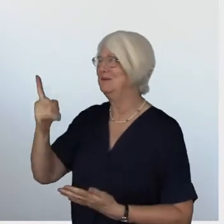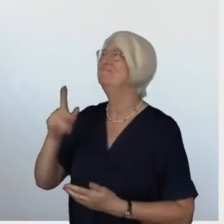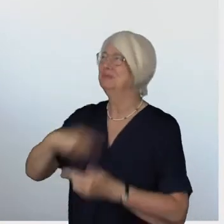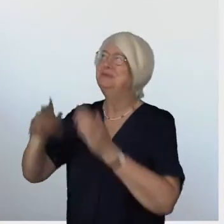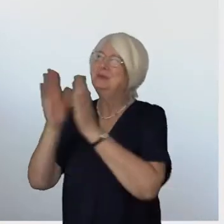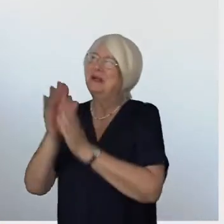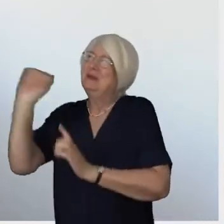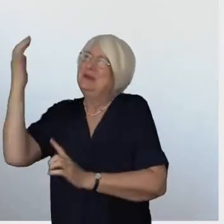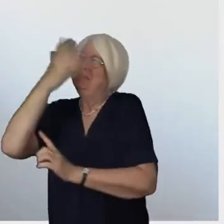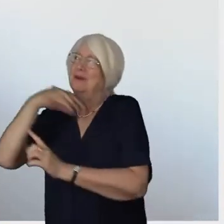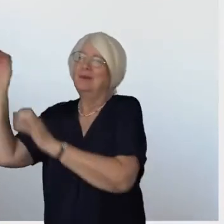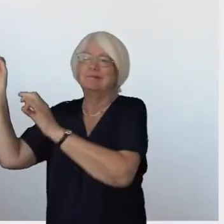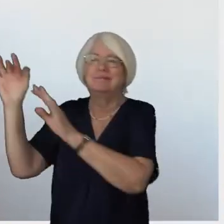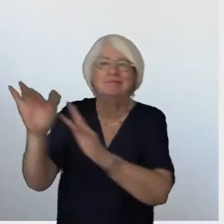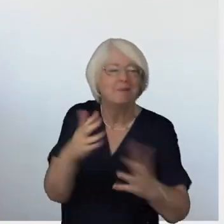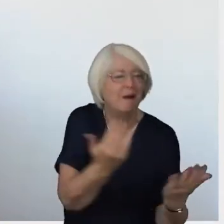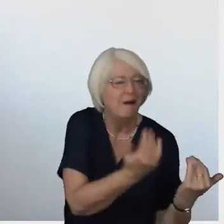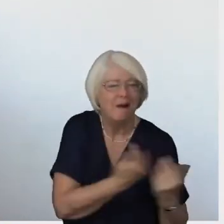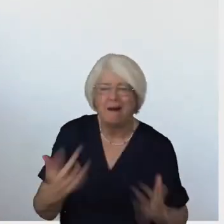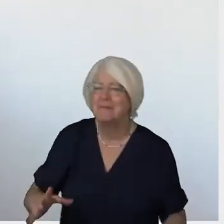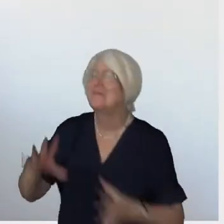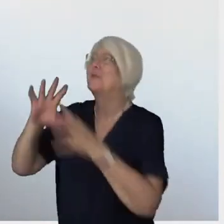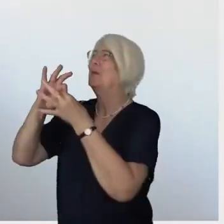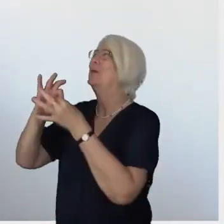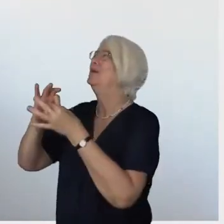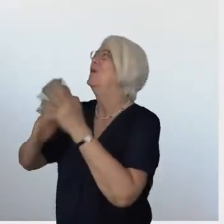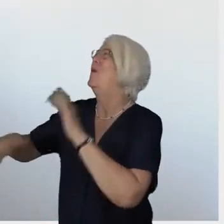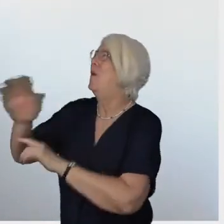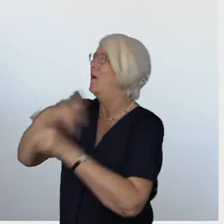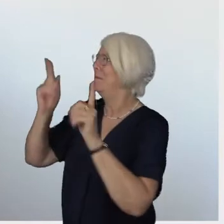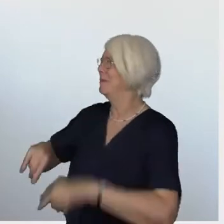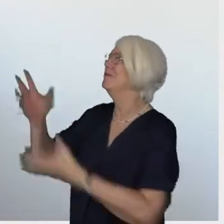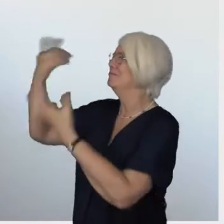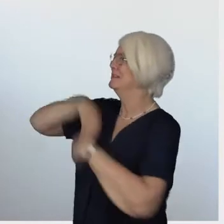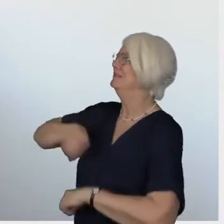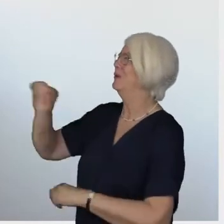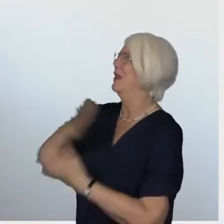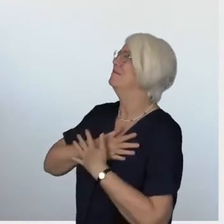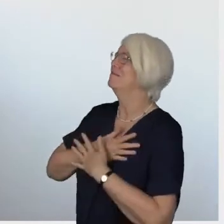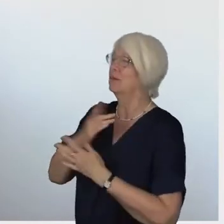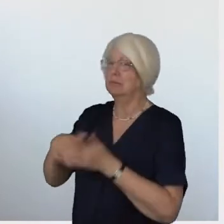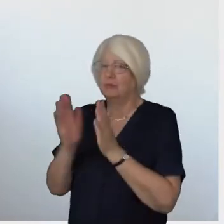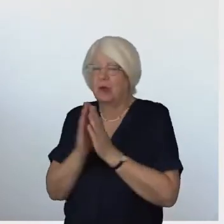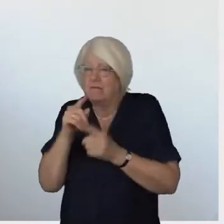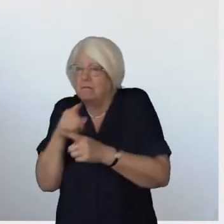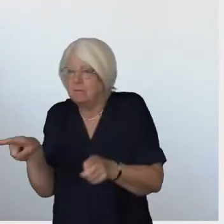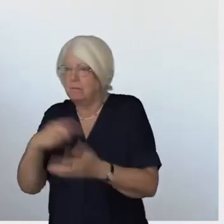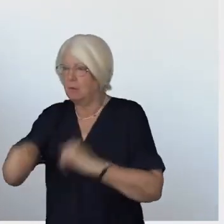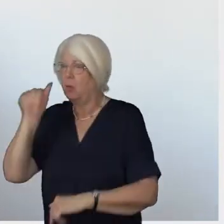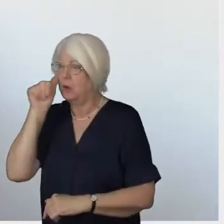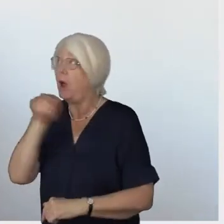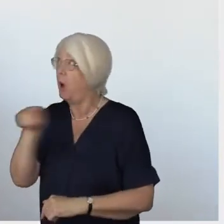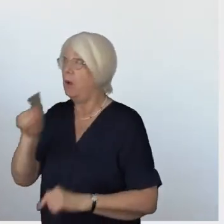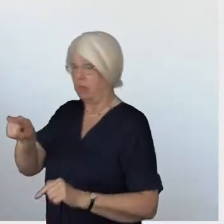Spirit would come and draw everyone to receive your love. We pray for those we know, that they might come to faith.